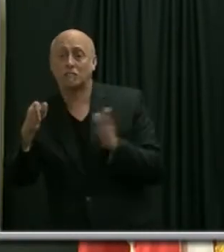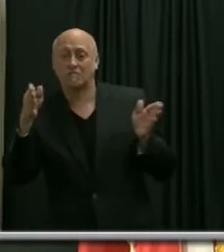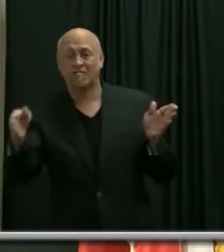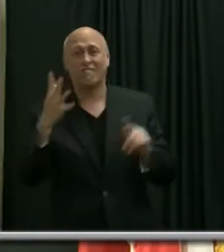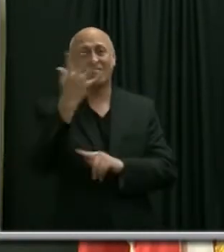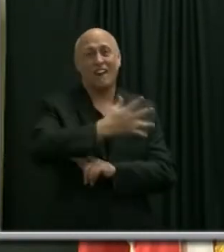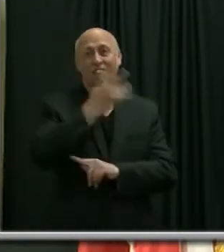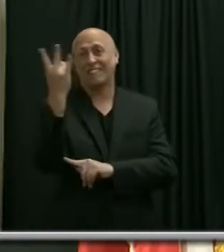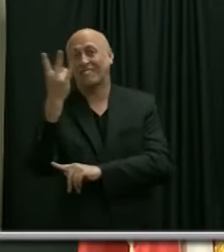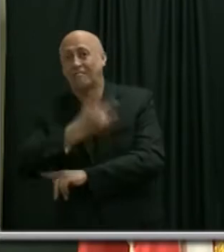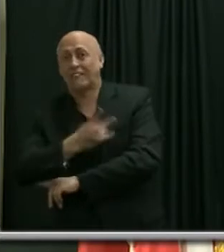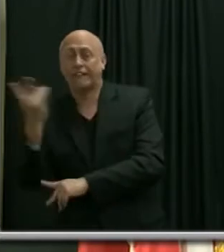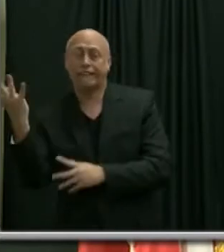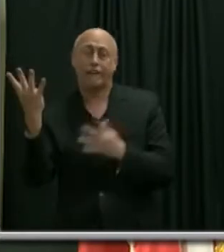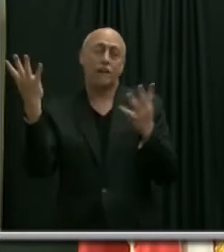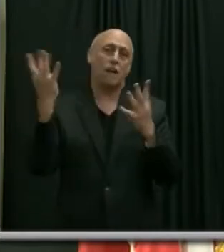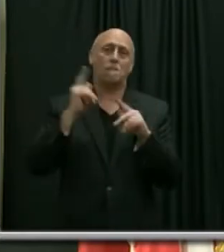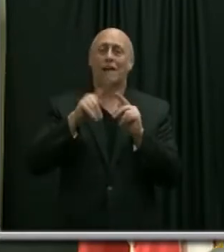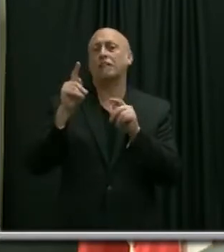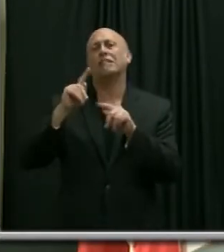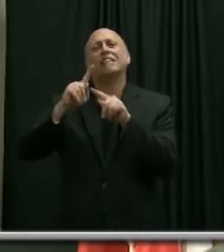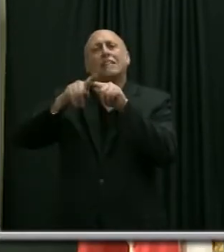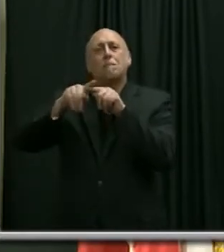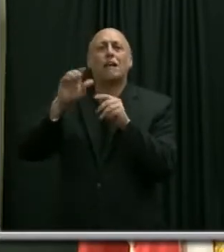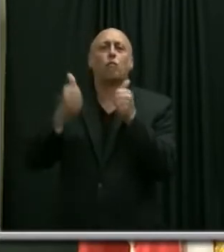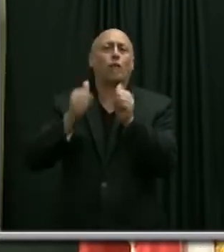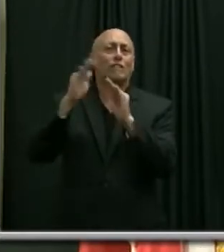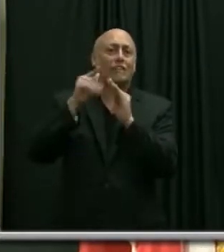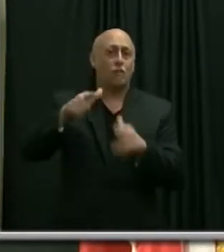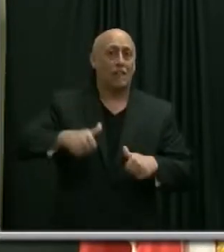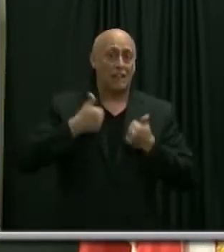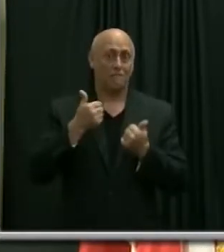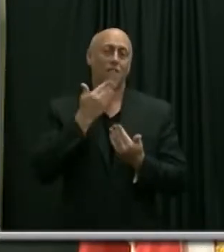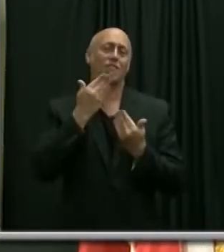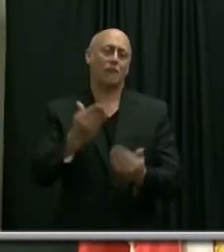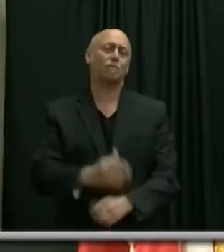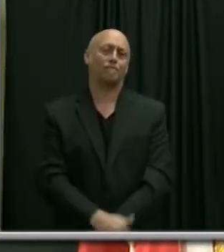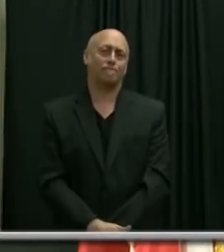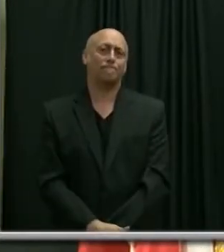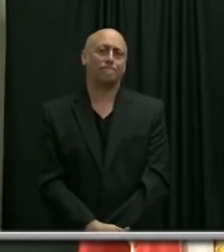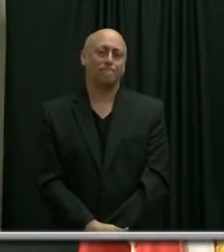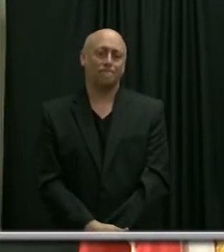different backlog. So I hope that answers your questions. Thank you so much.